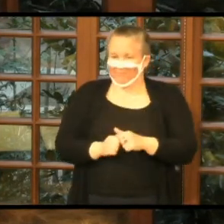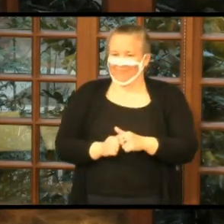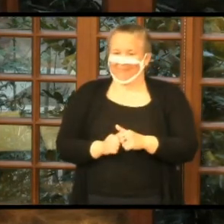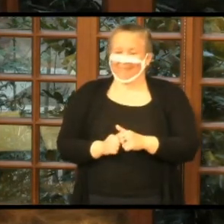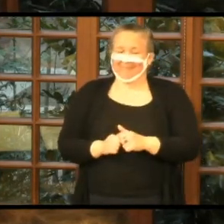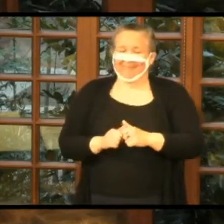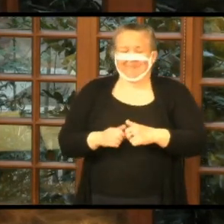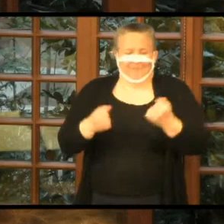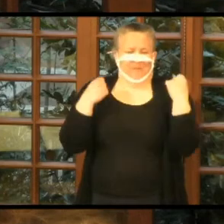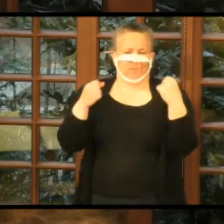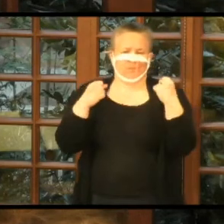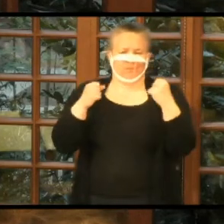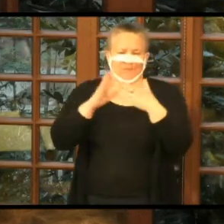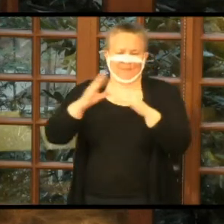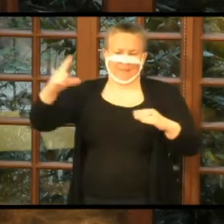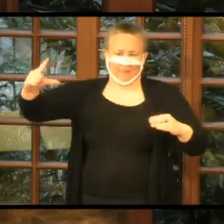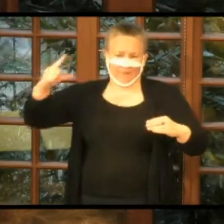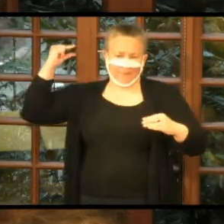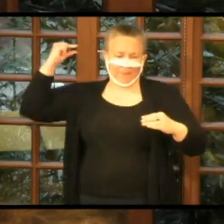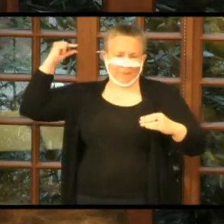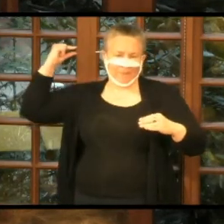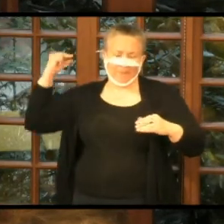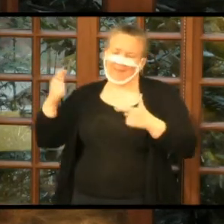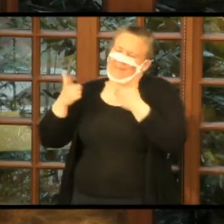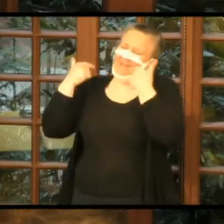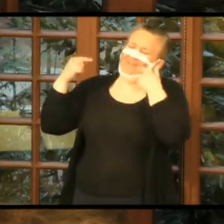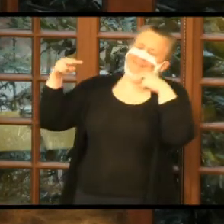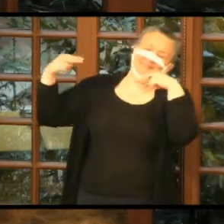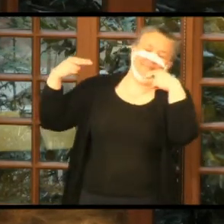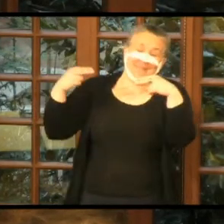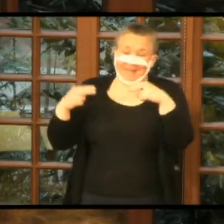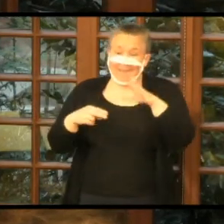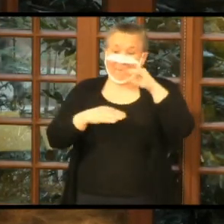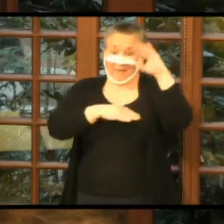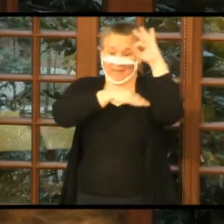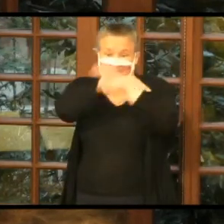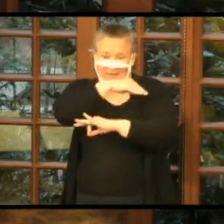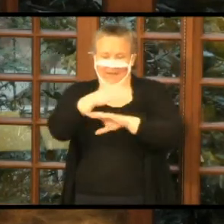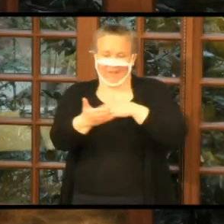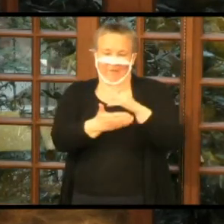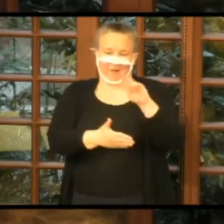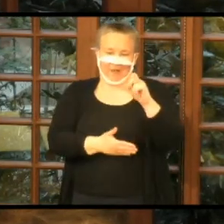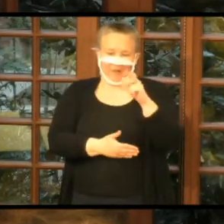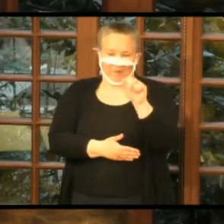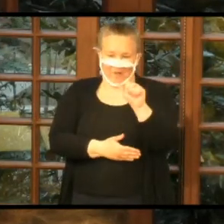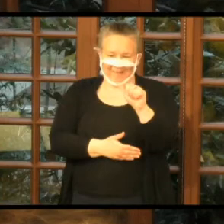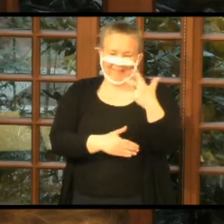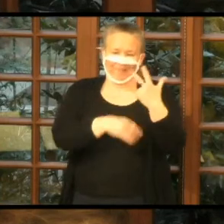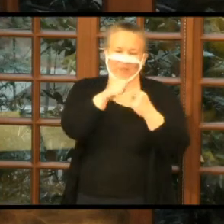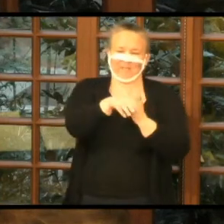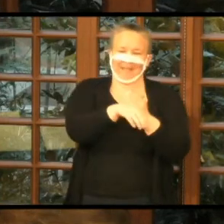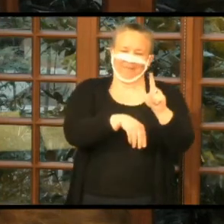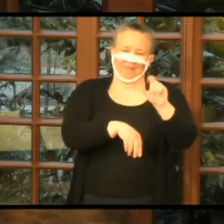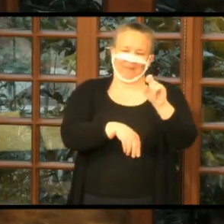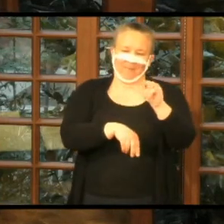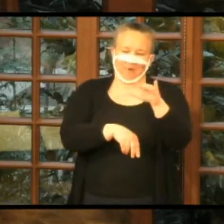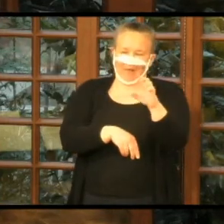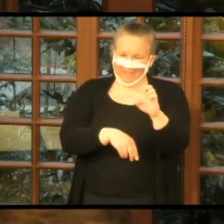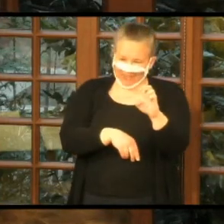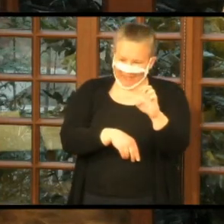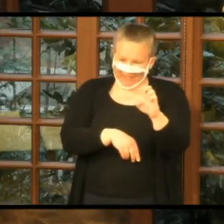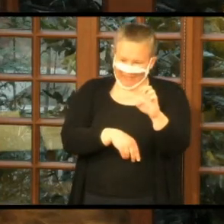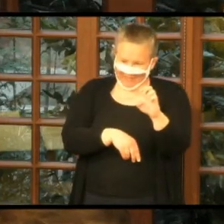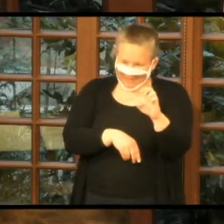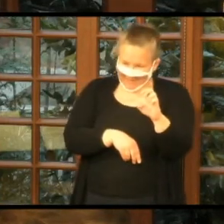receded behind them and were in Niagara by sundown. This was 3 years after Liberace held the button to Little